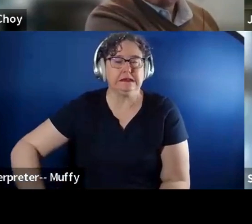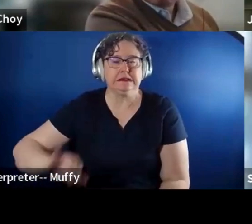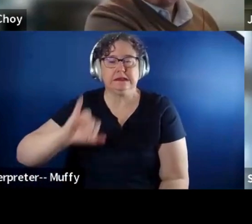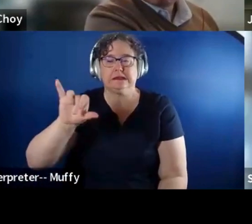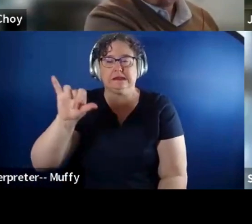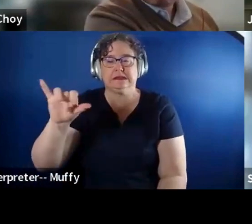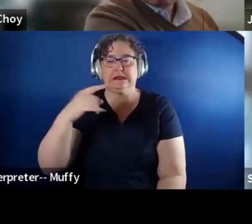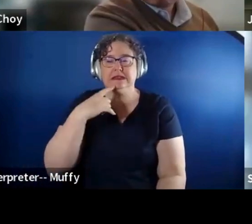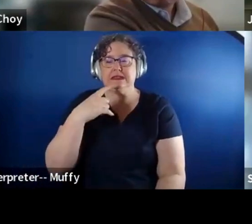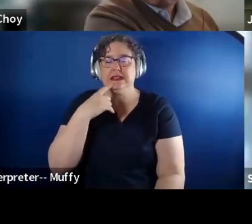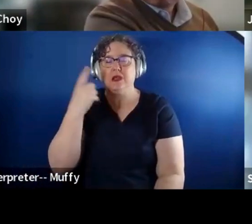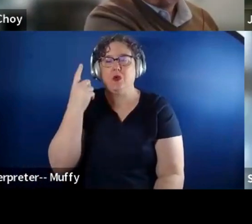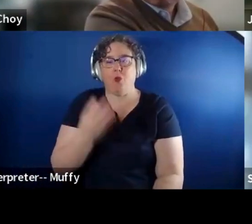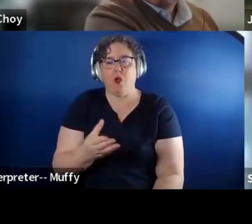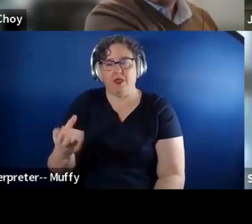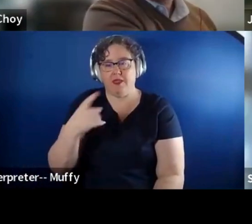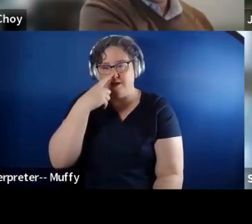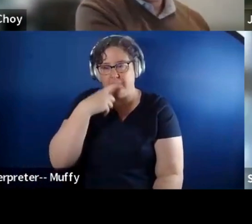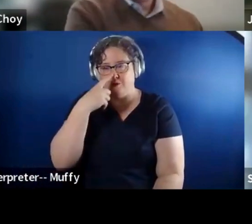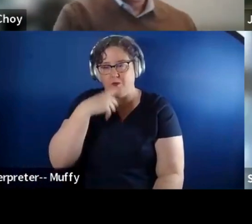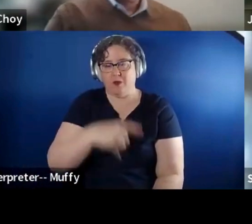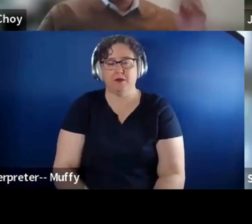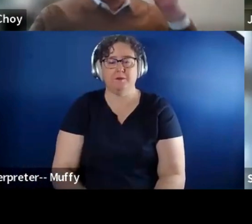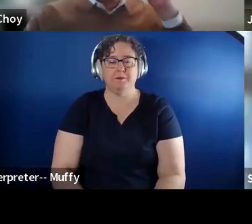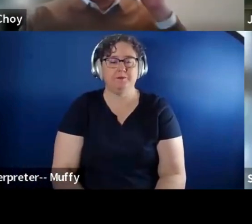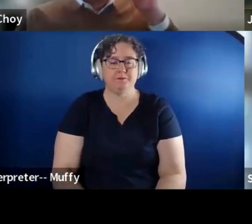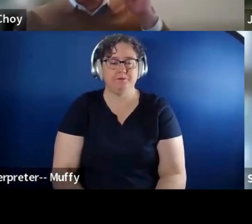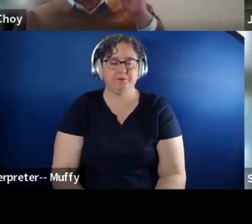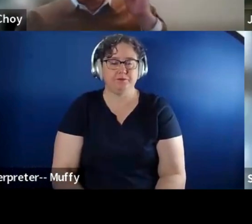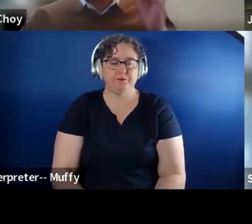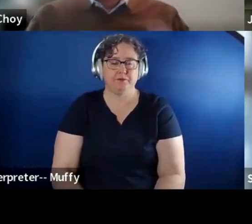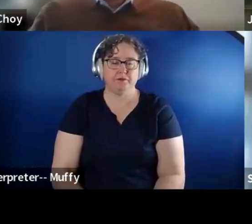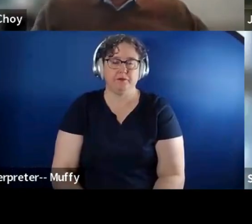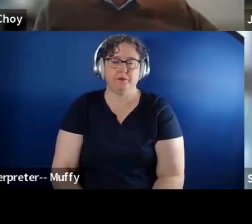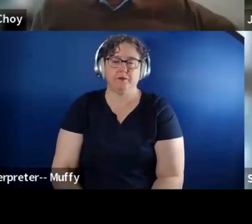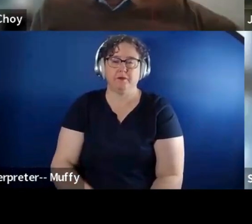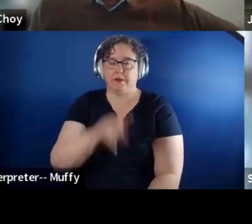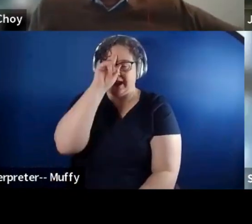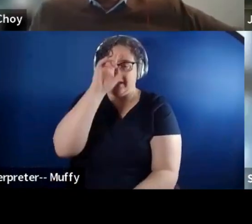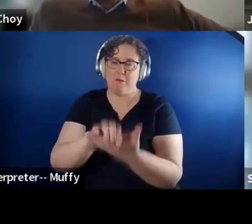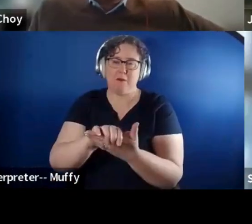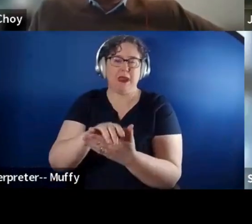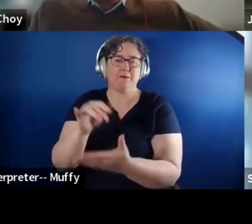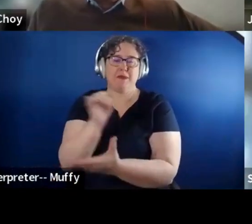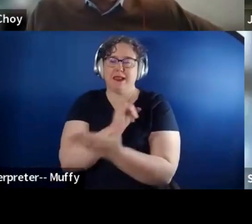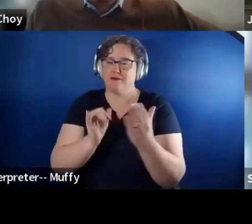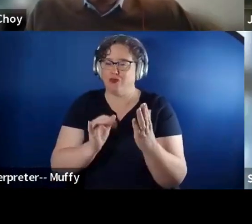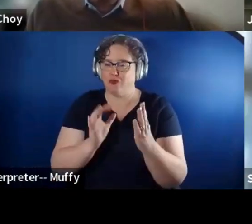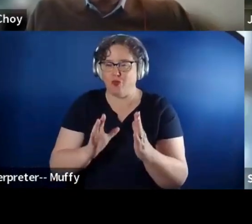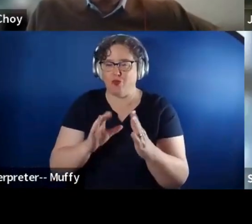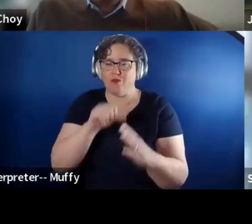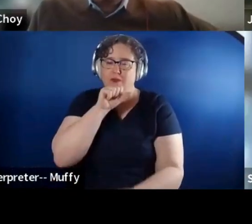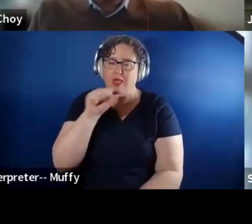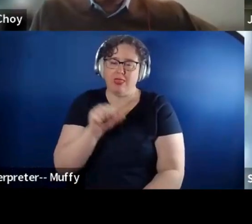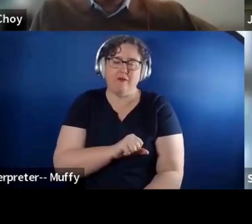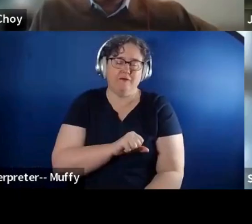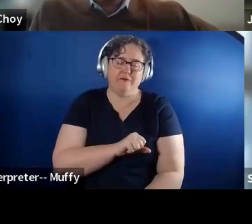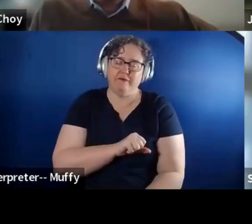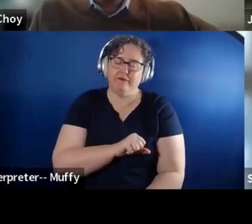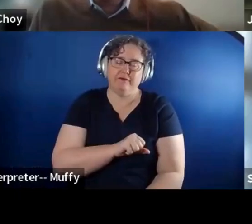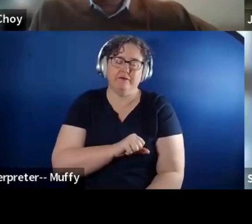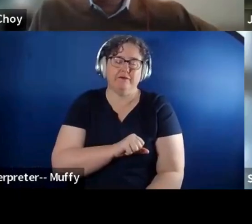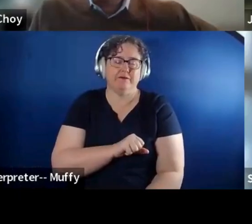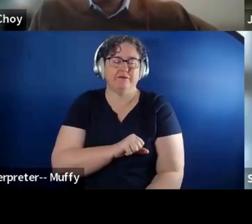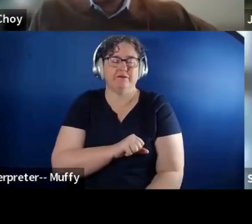I just want to say one thing, if I may. I am a big believer in the arts. I love the arts. And I